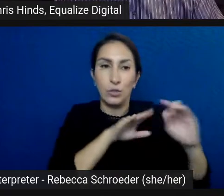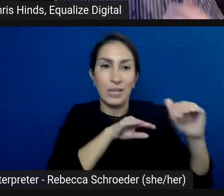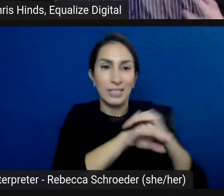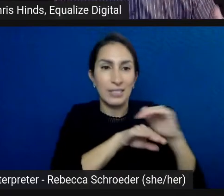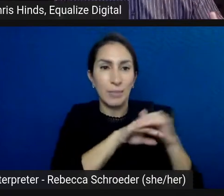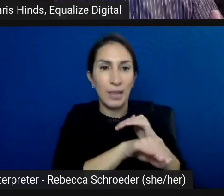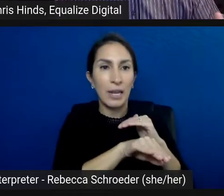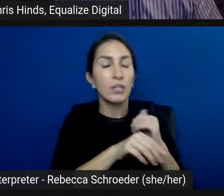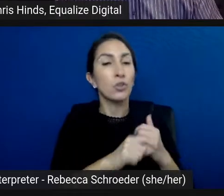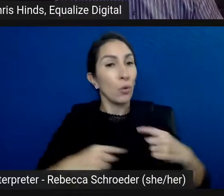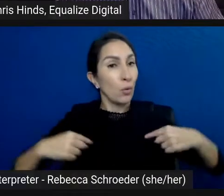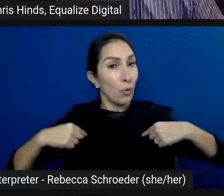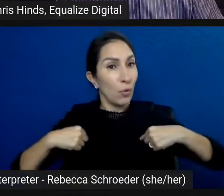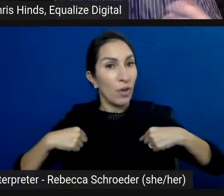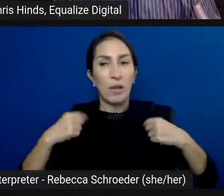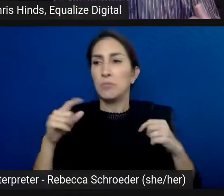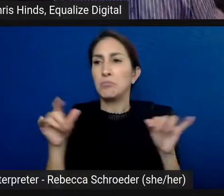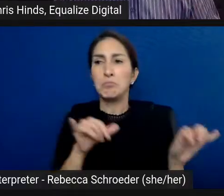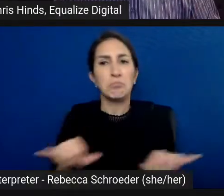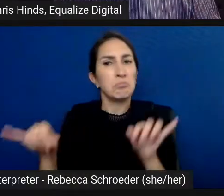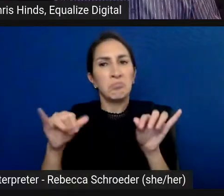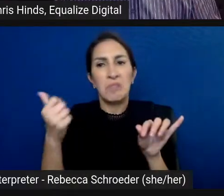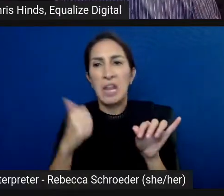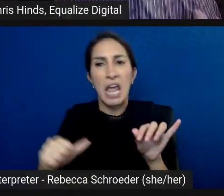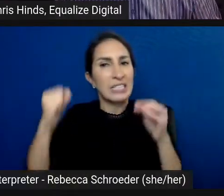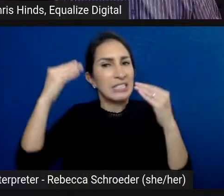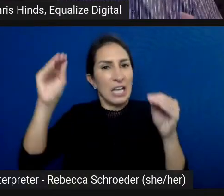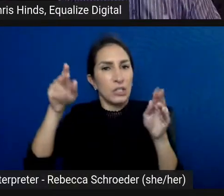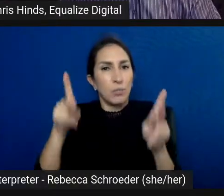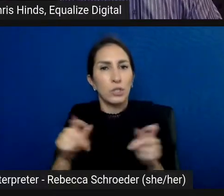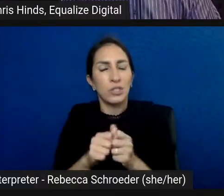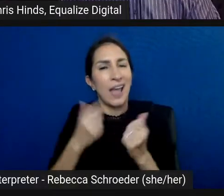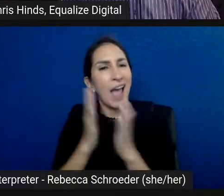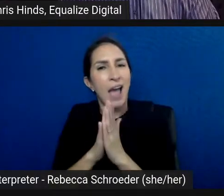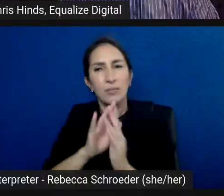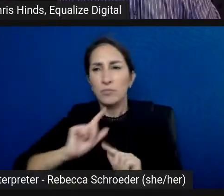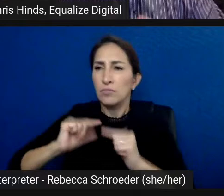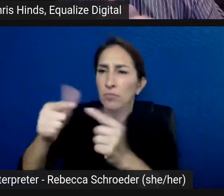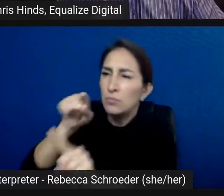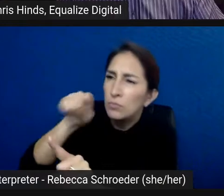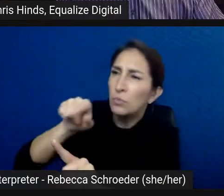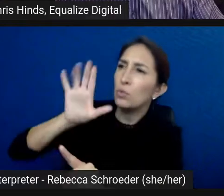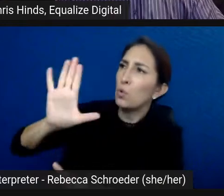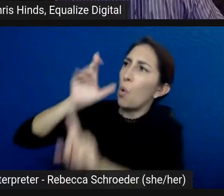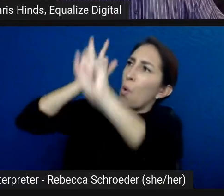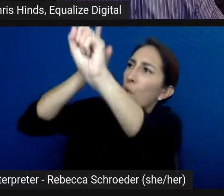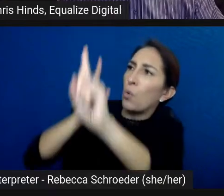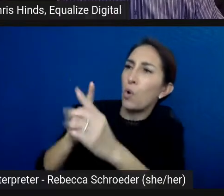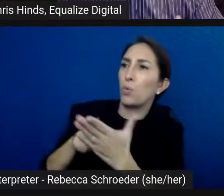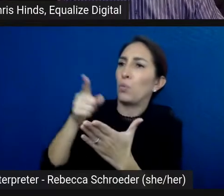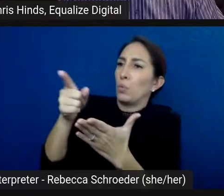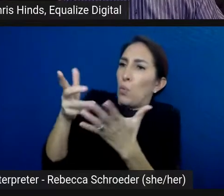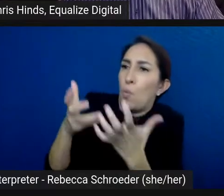start, like any good salesperson does, we ask about their goals. Like, what are your objectives? What do you want to do? What outcomes is this new website creating for